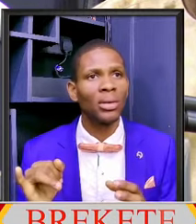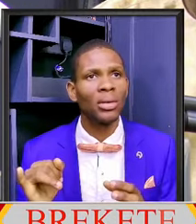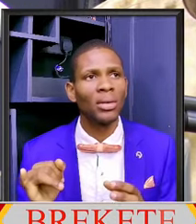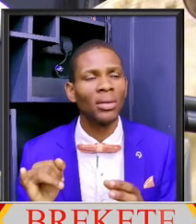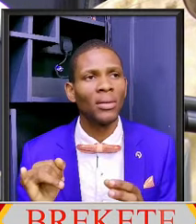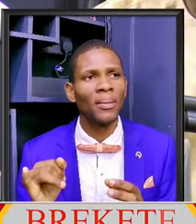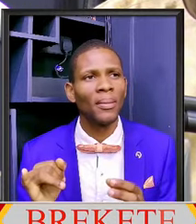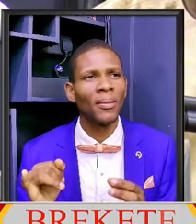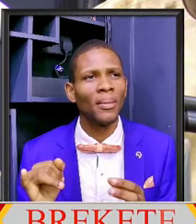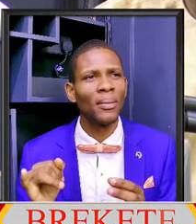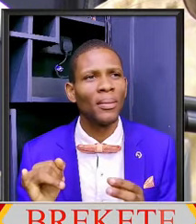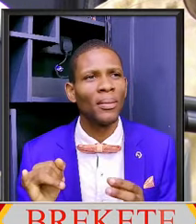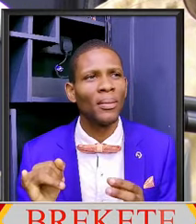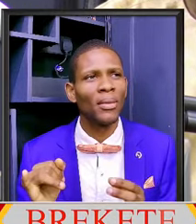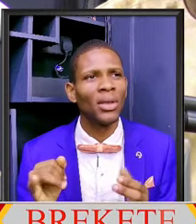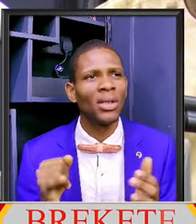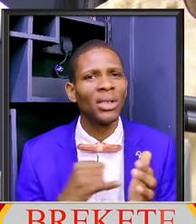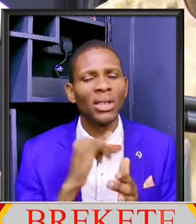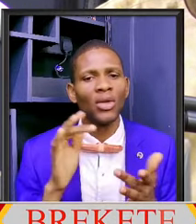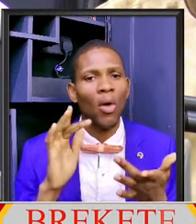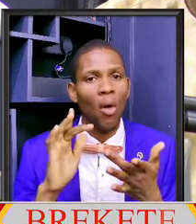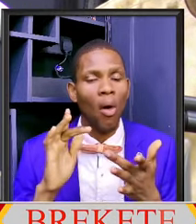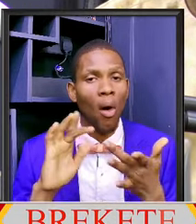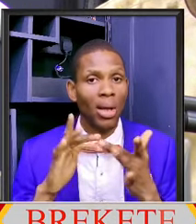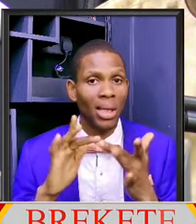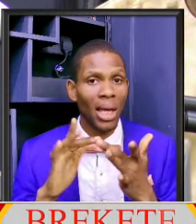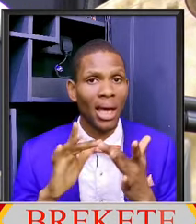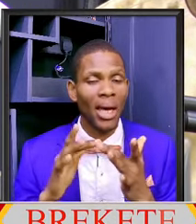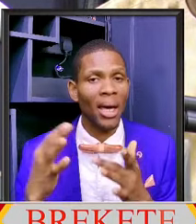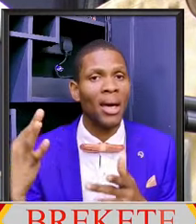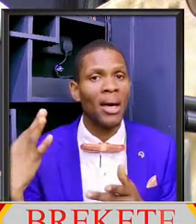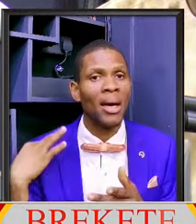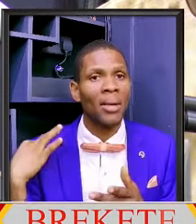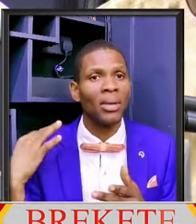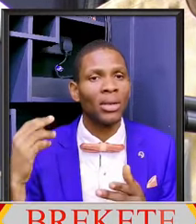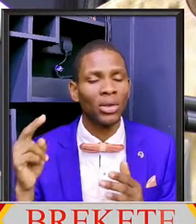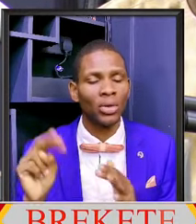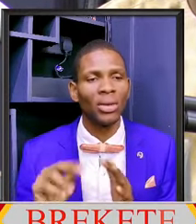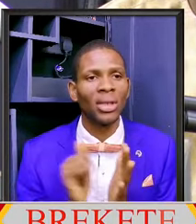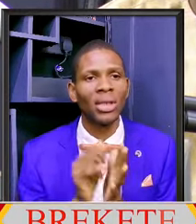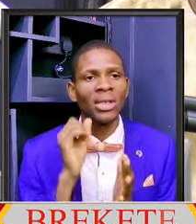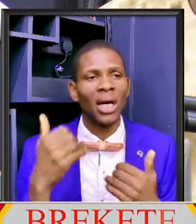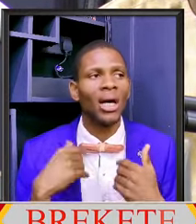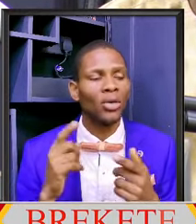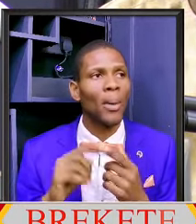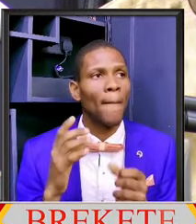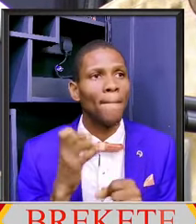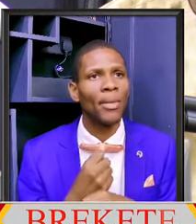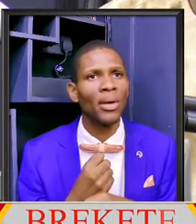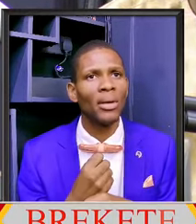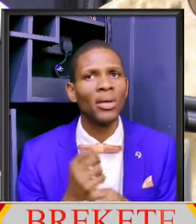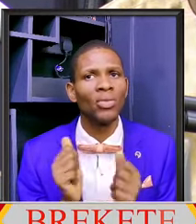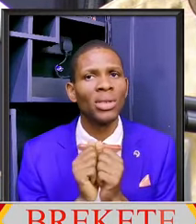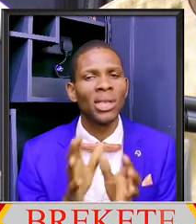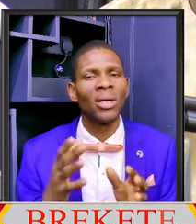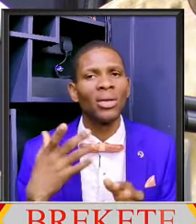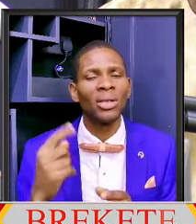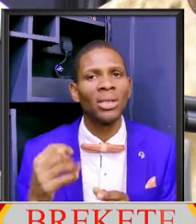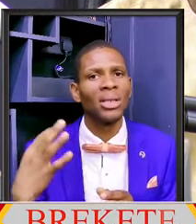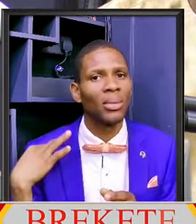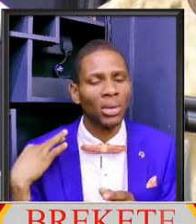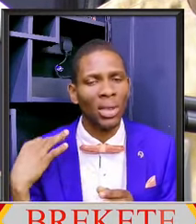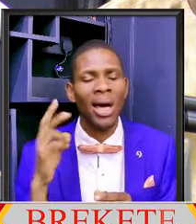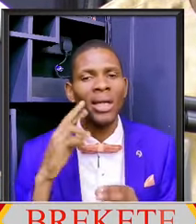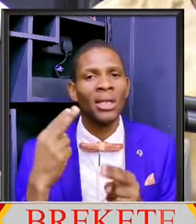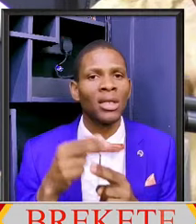that it is online application which she have to make. Okay. Without the application, her name will not be